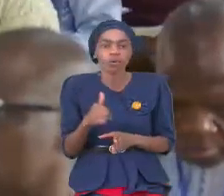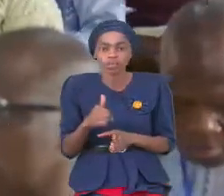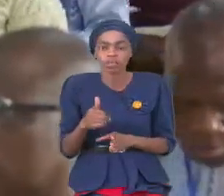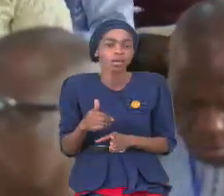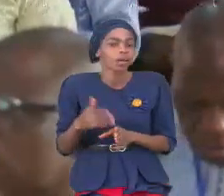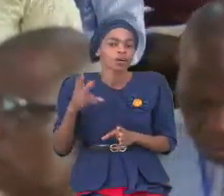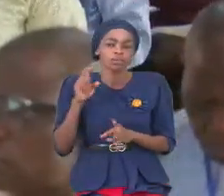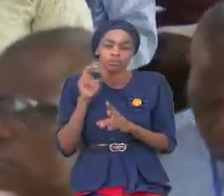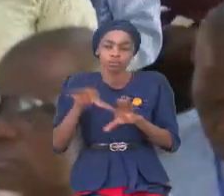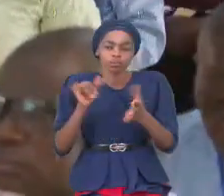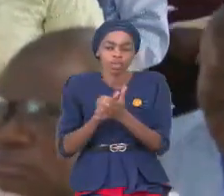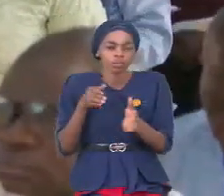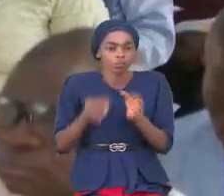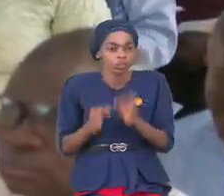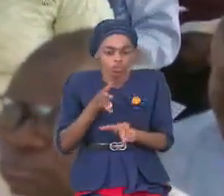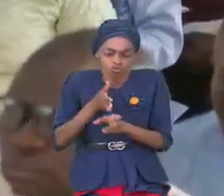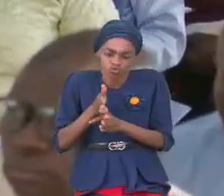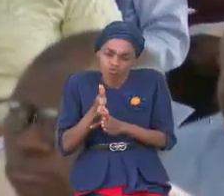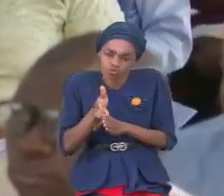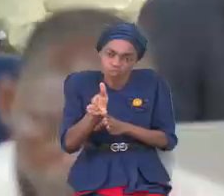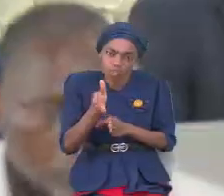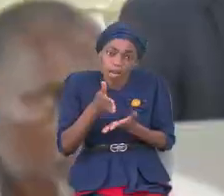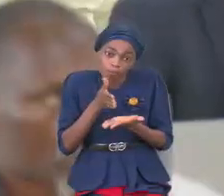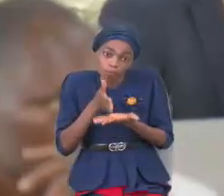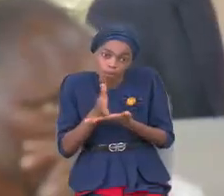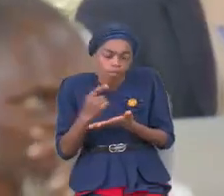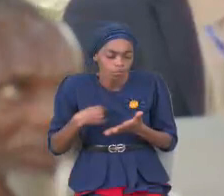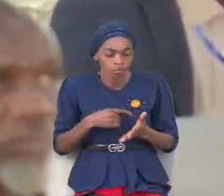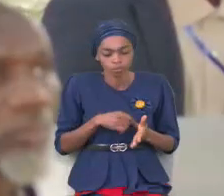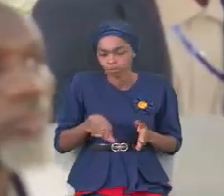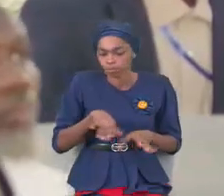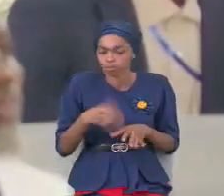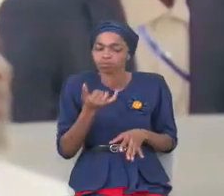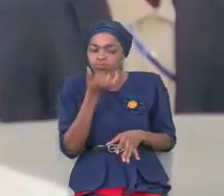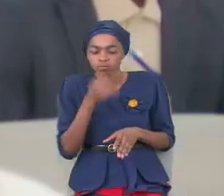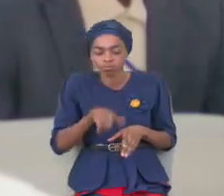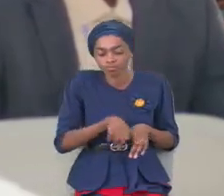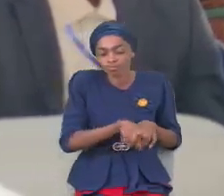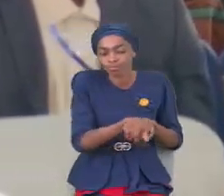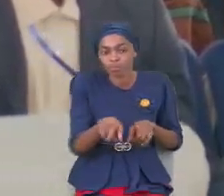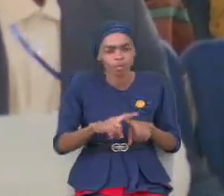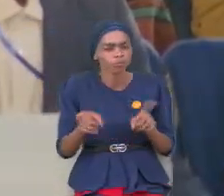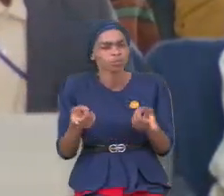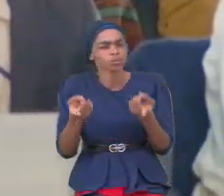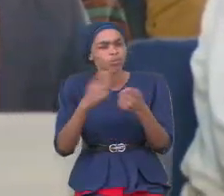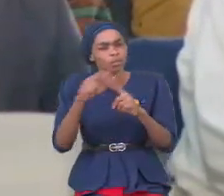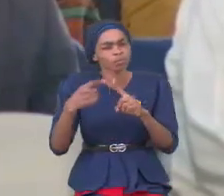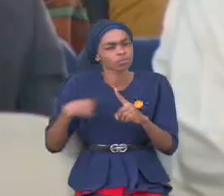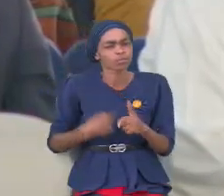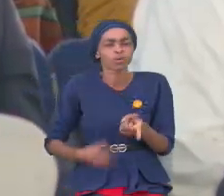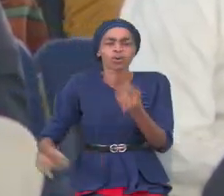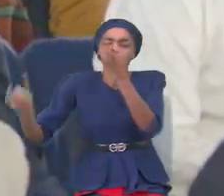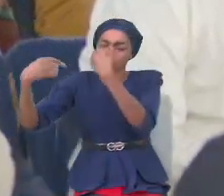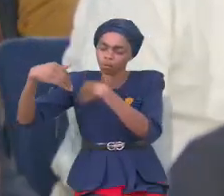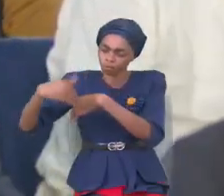We're deranged. And then when we return, when we repent, we come to ourselves. Our senses come